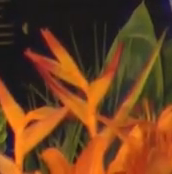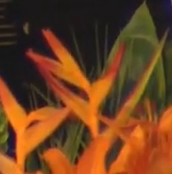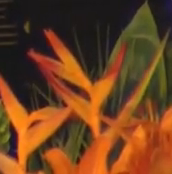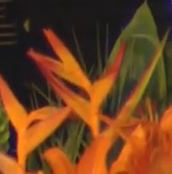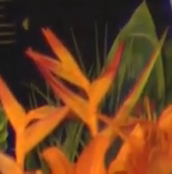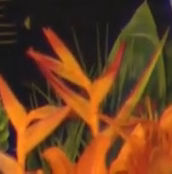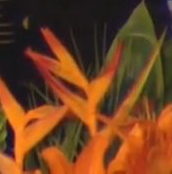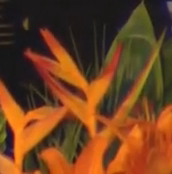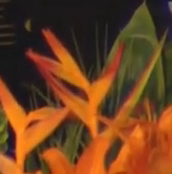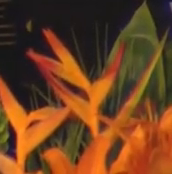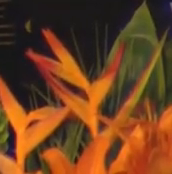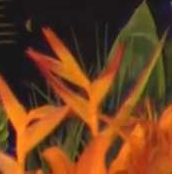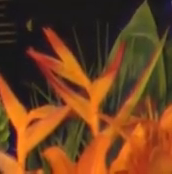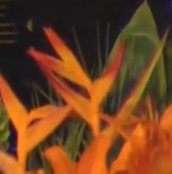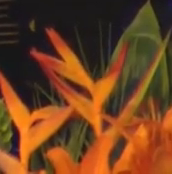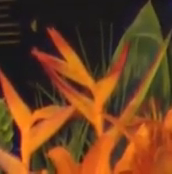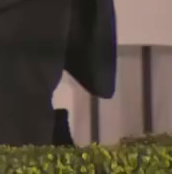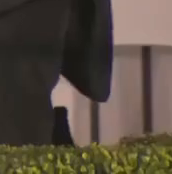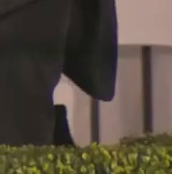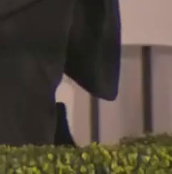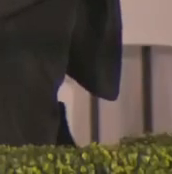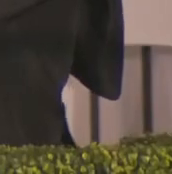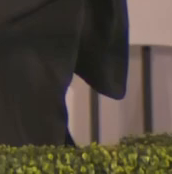Abdulrahman Mohab Al-Shib.